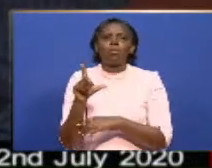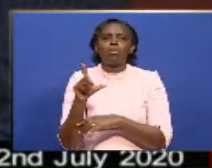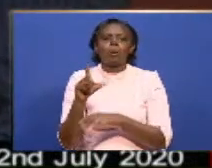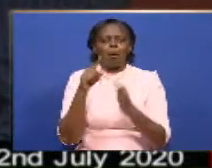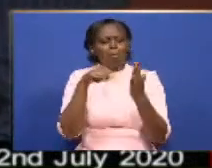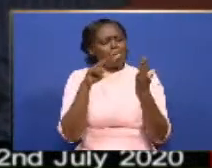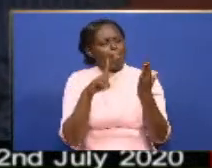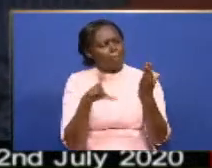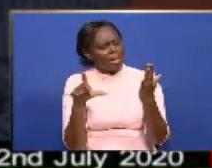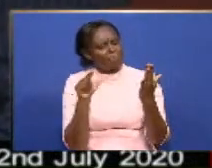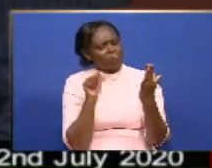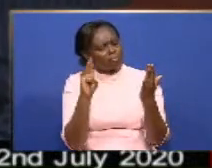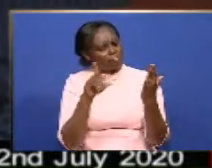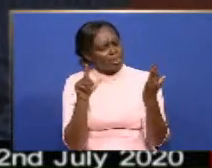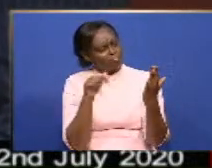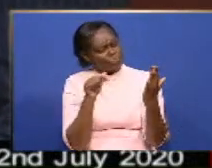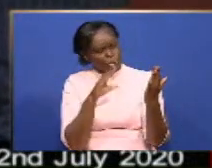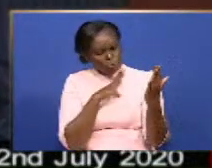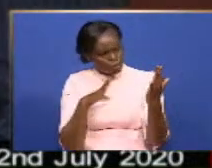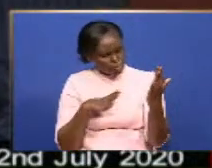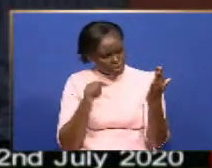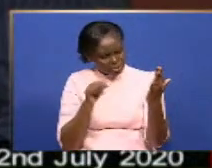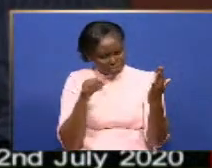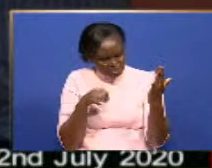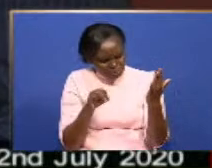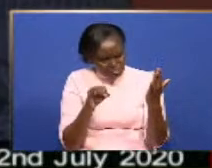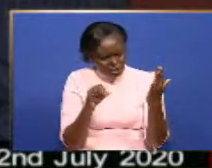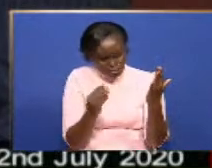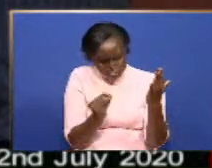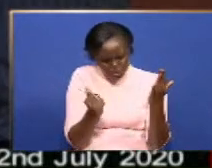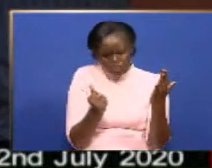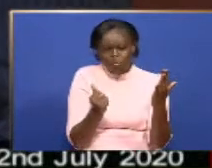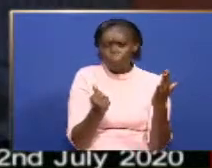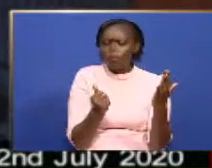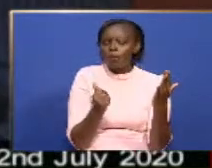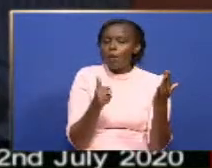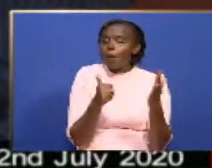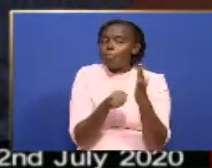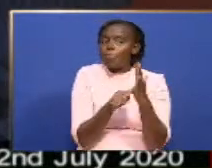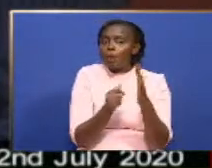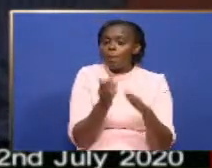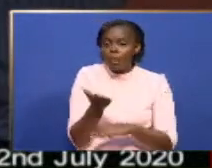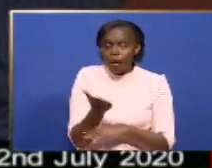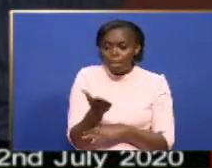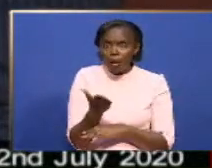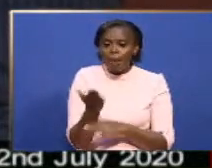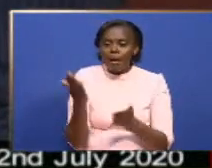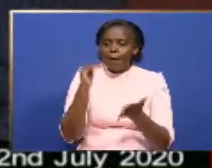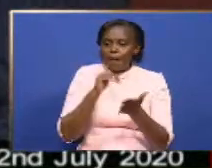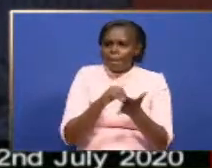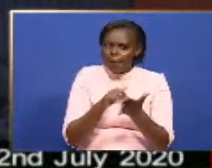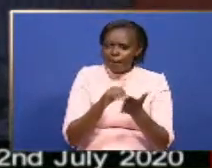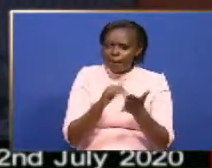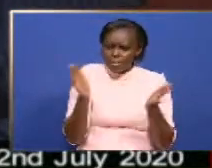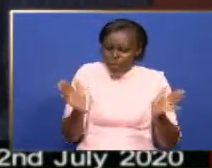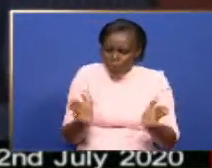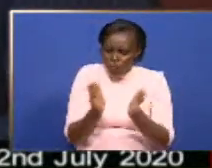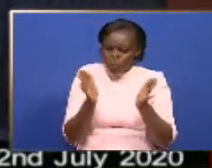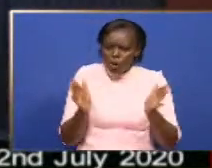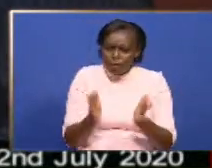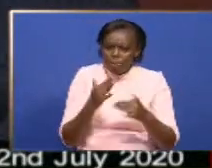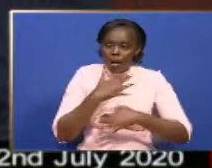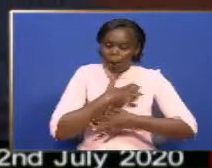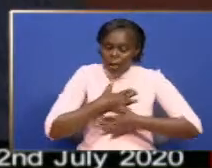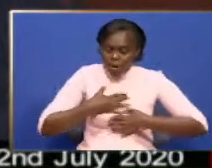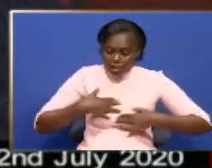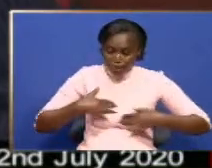bill, Madam Speaker, the committee is trying to address some of those things. Madam Speaker, again, we should look at the welfare of the refugees